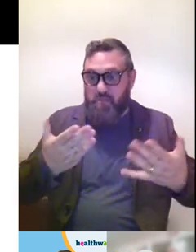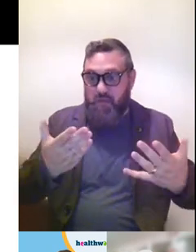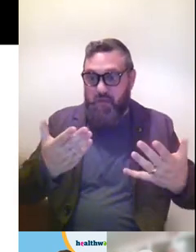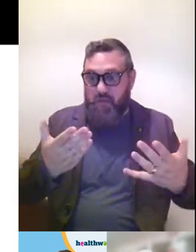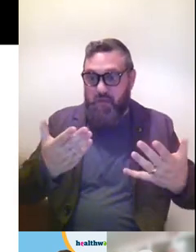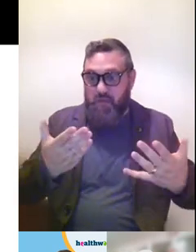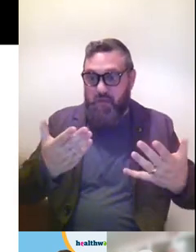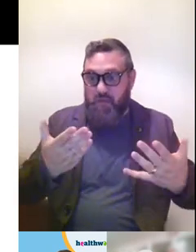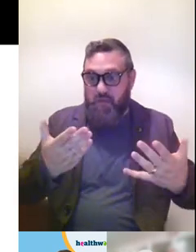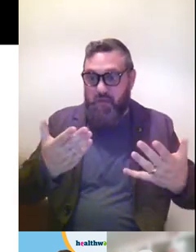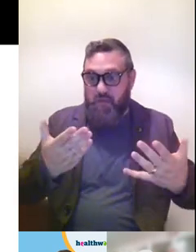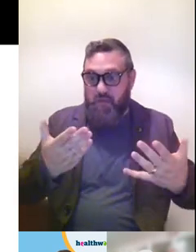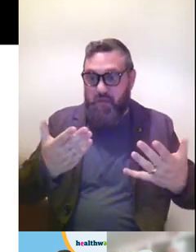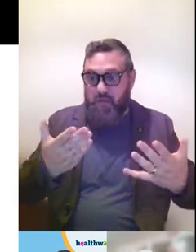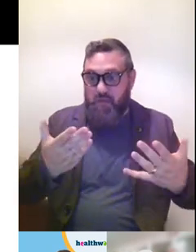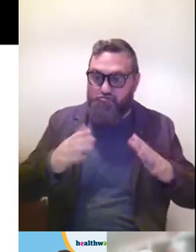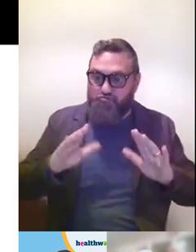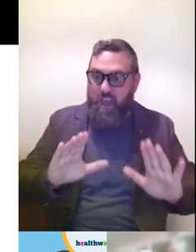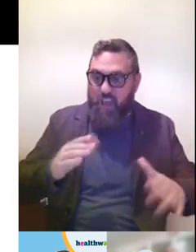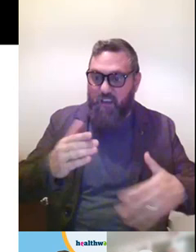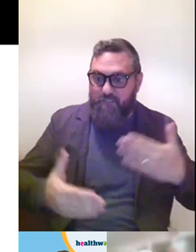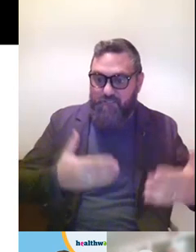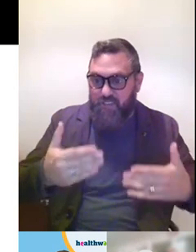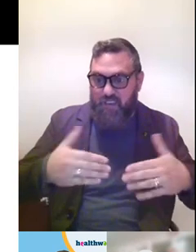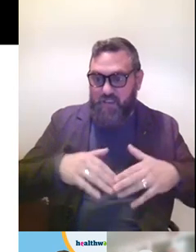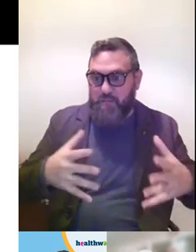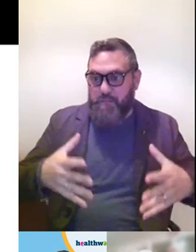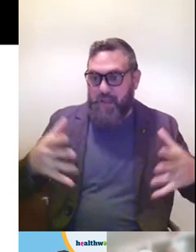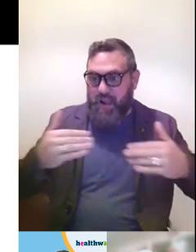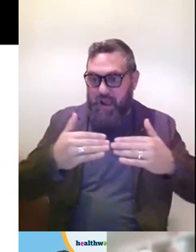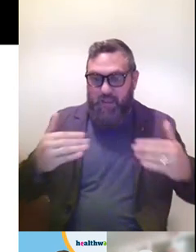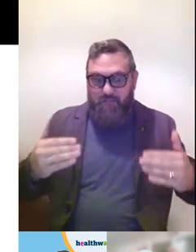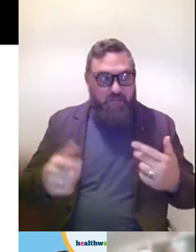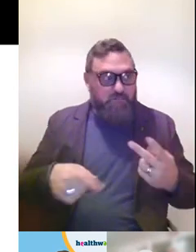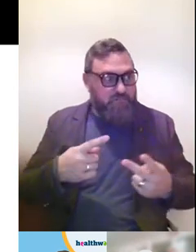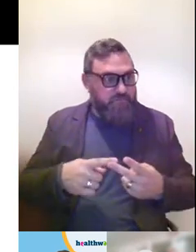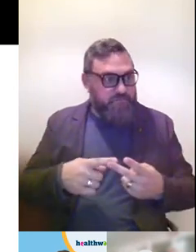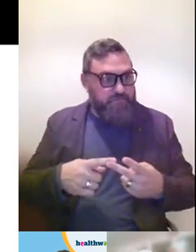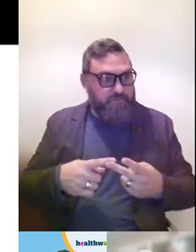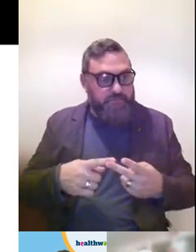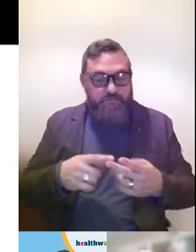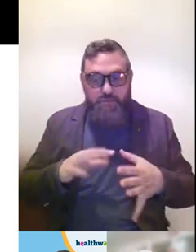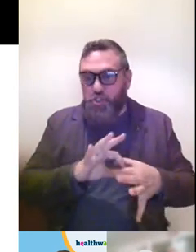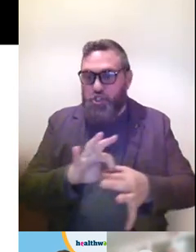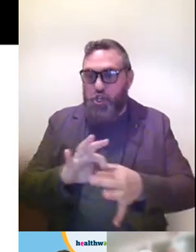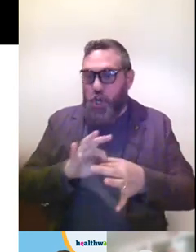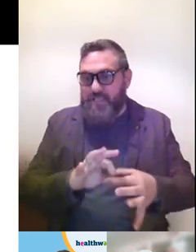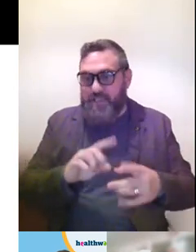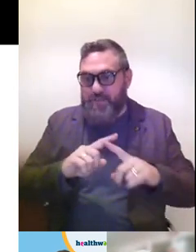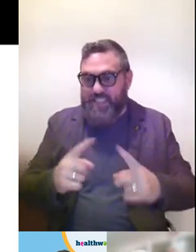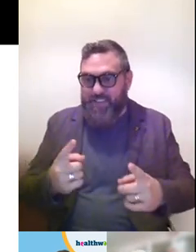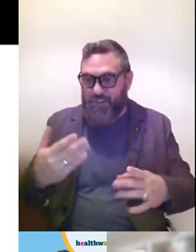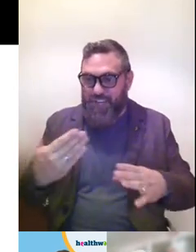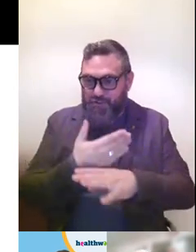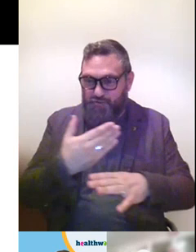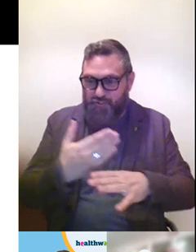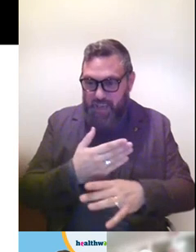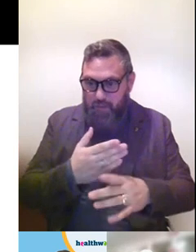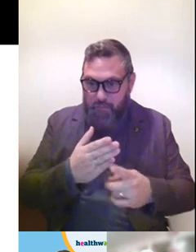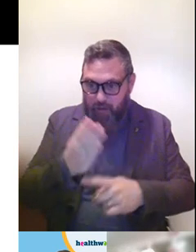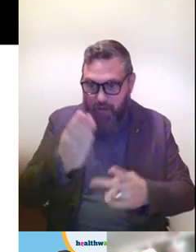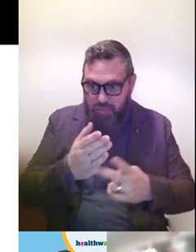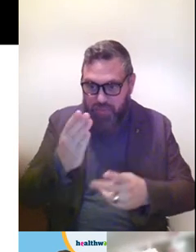for example, that we could do at a bigger level. It might be about looking at join up across different career paths. It might be